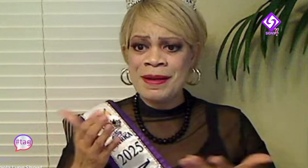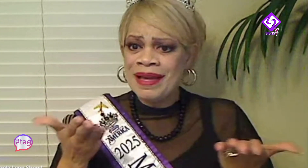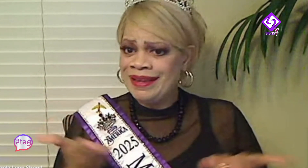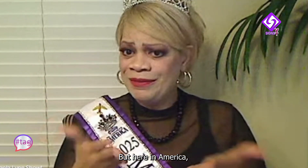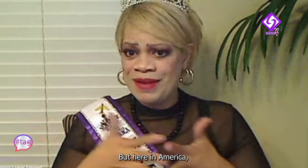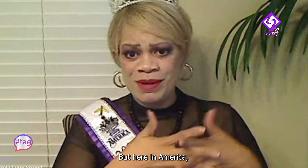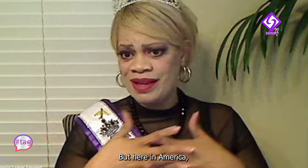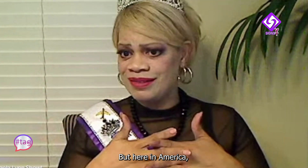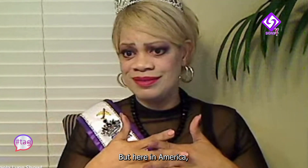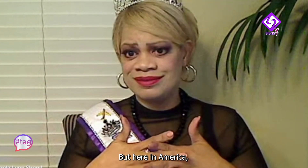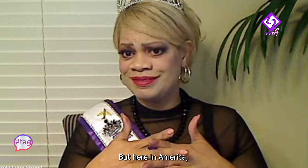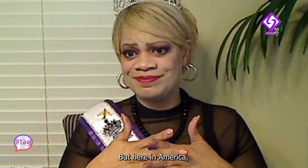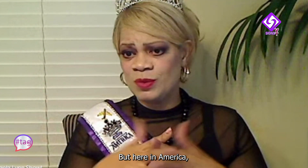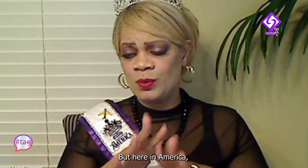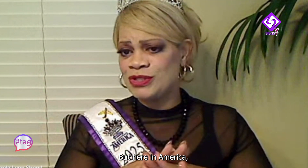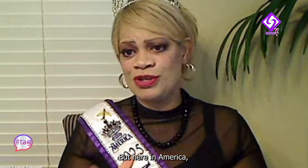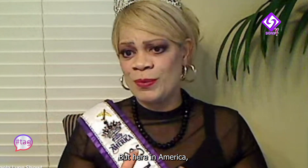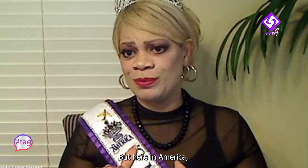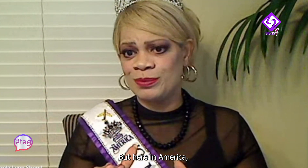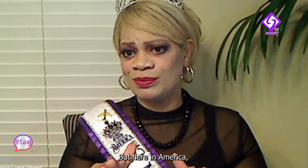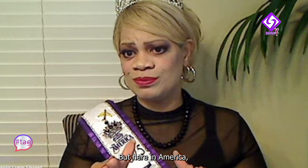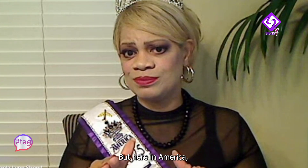DEI. But here in America,